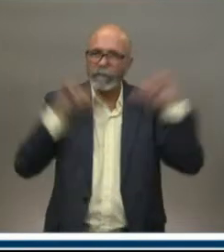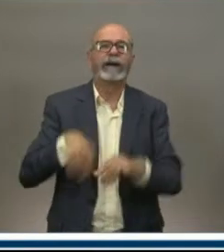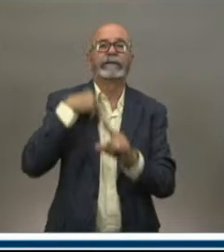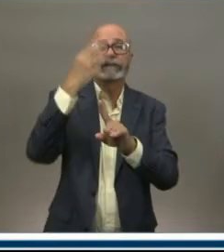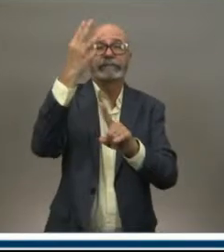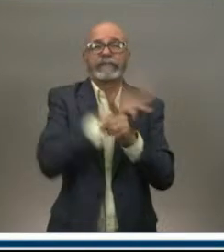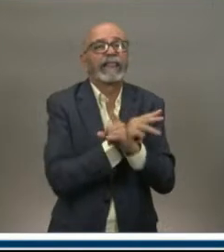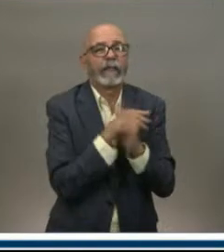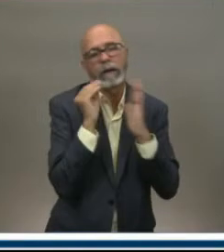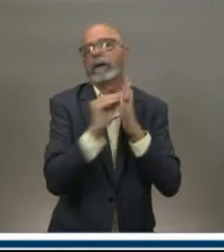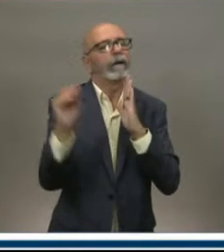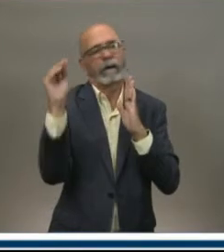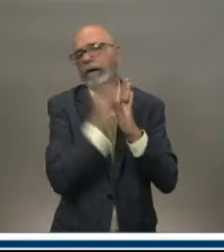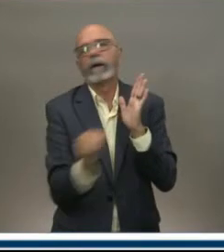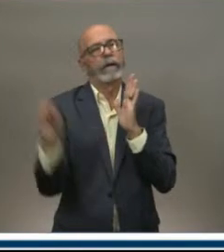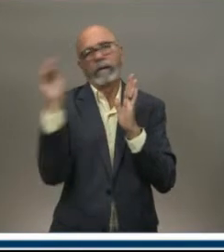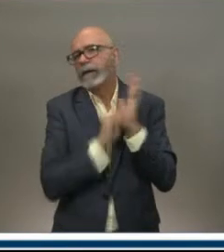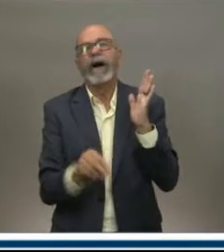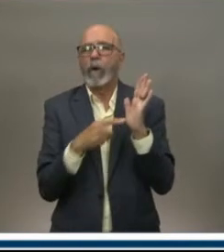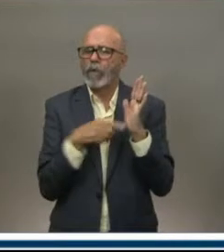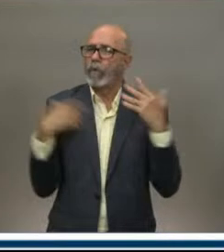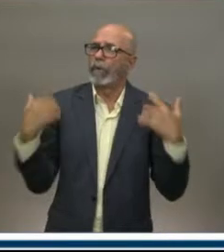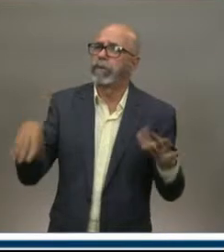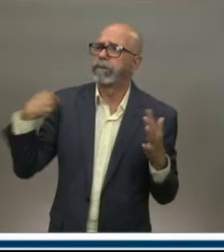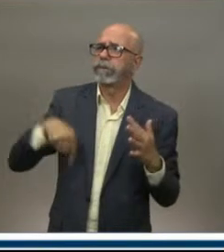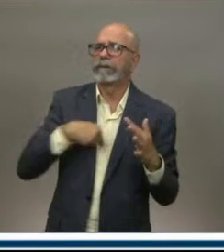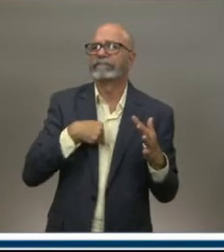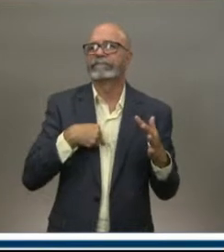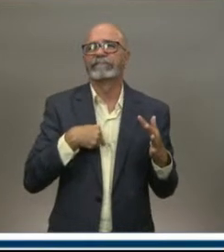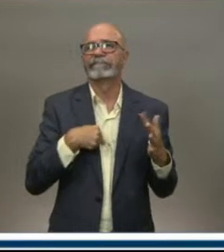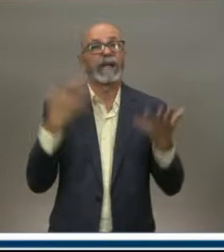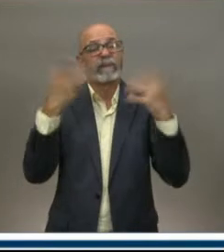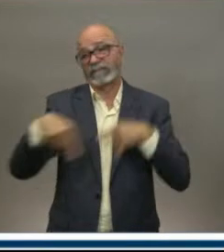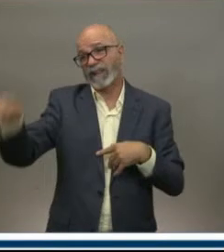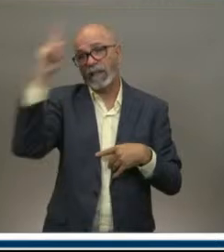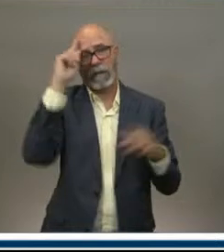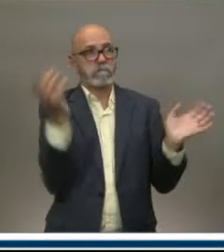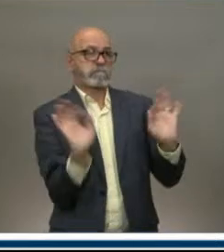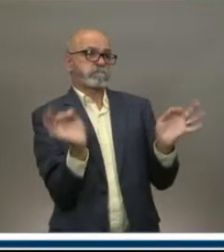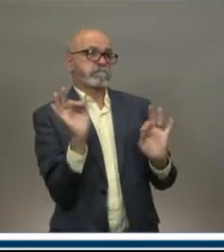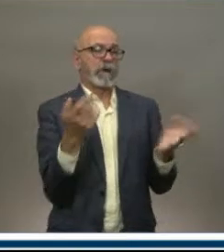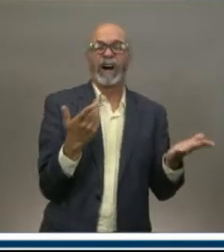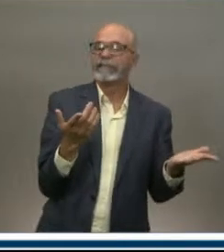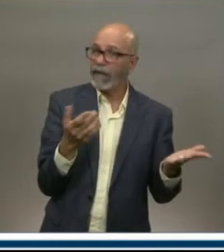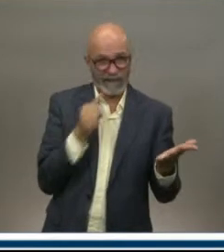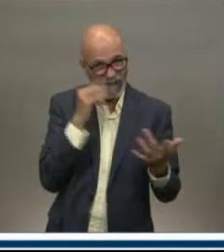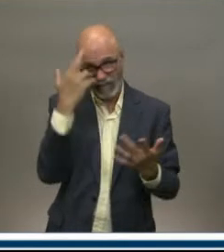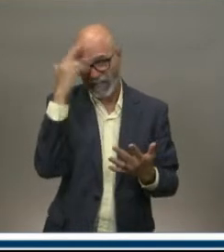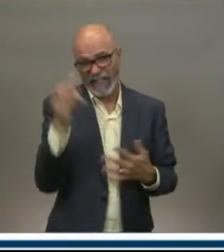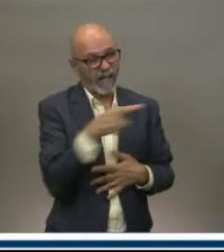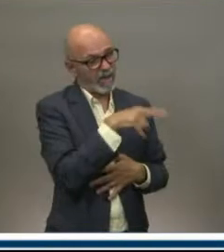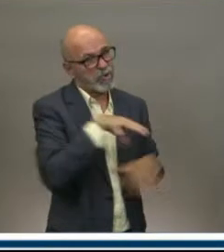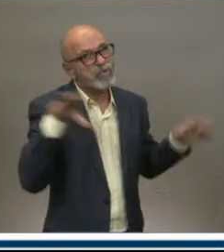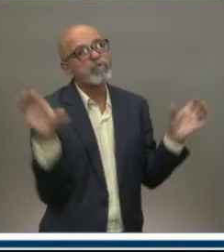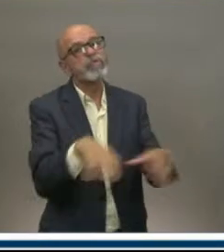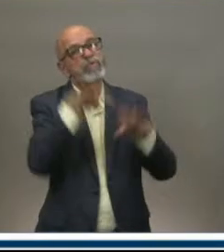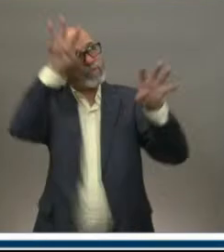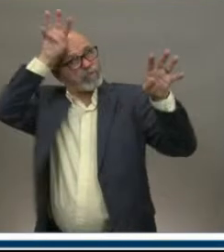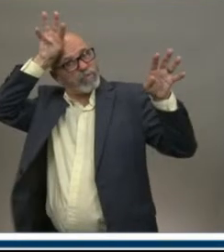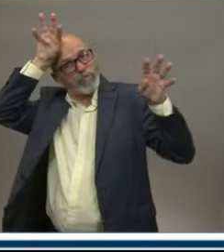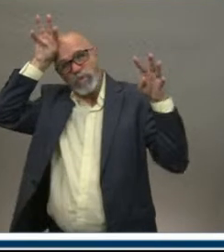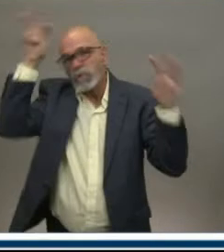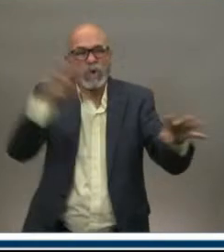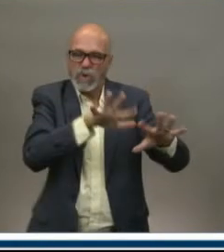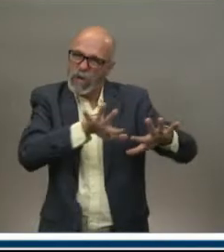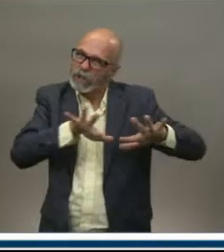here in this room, or those of you in this room, may not realize really just how challenging